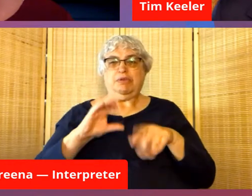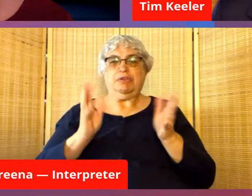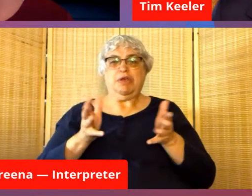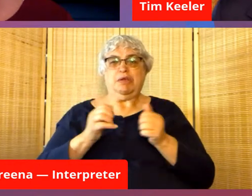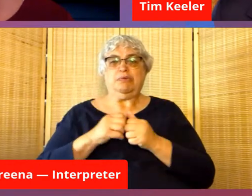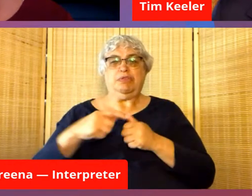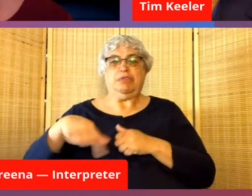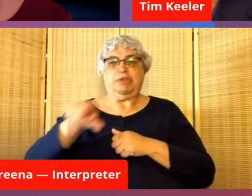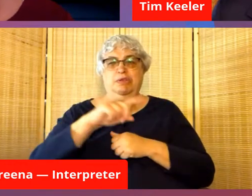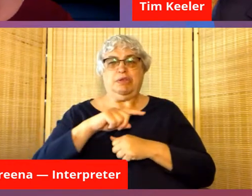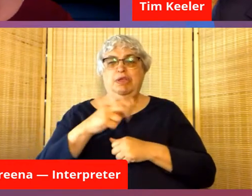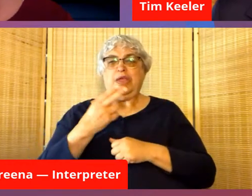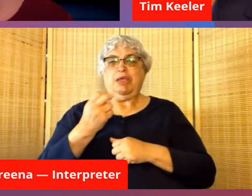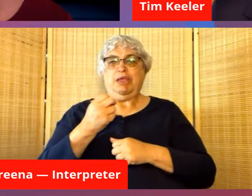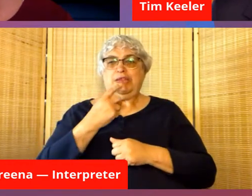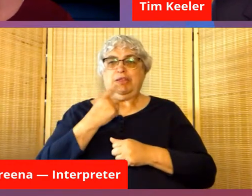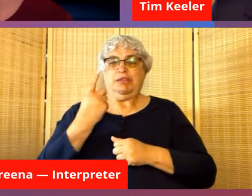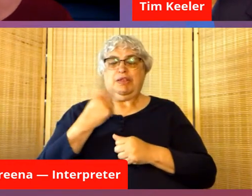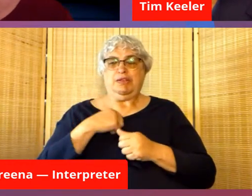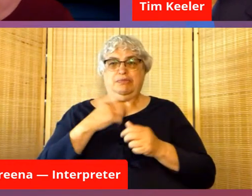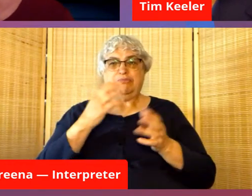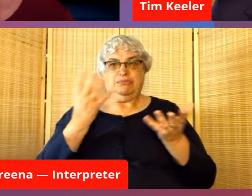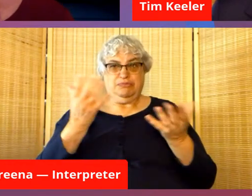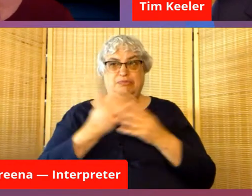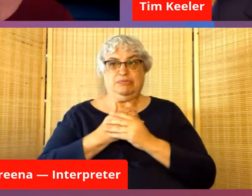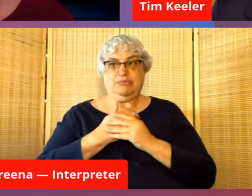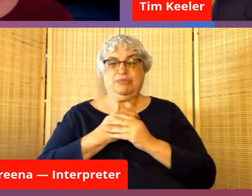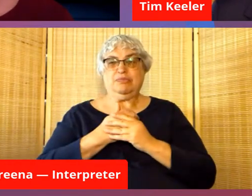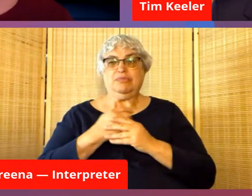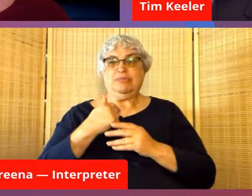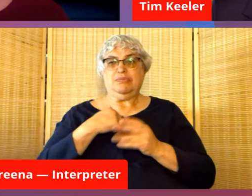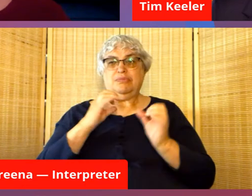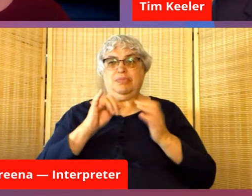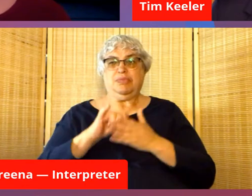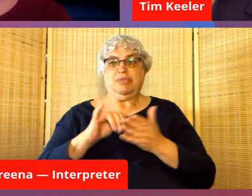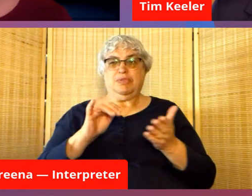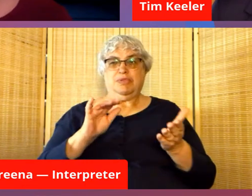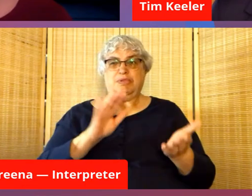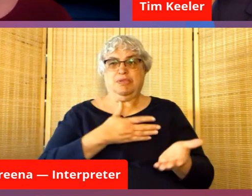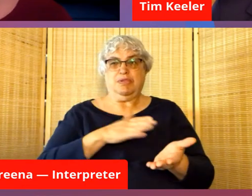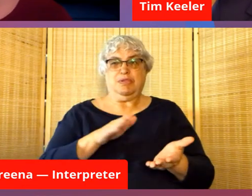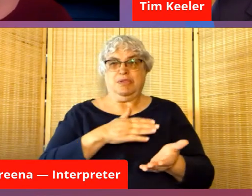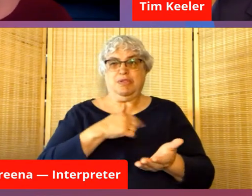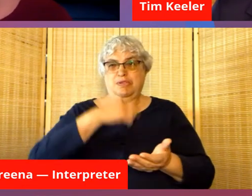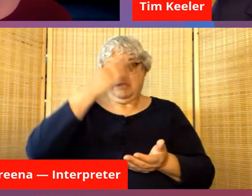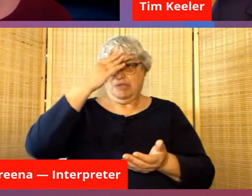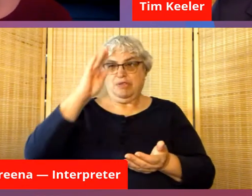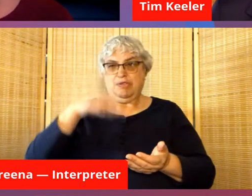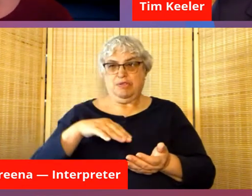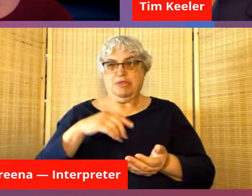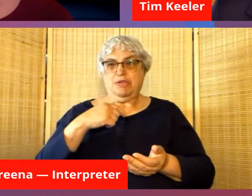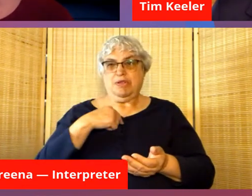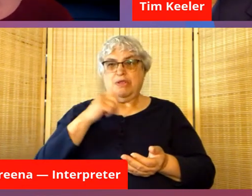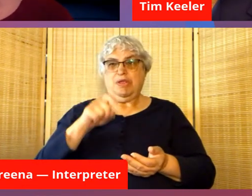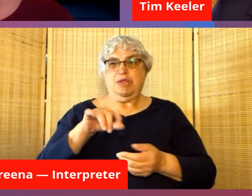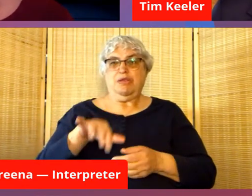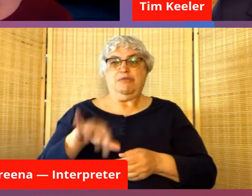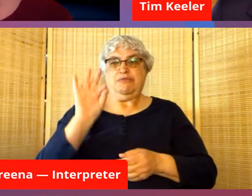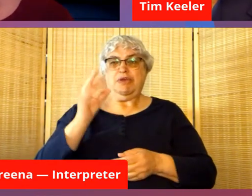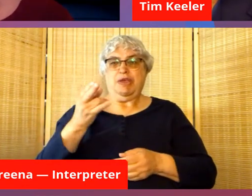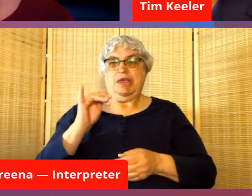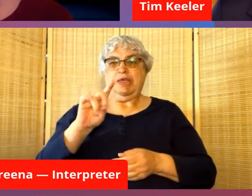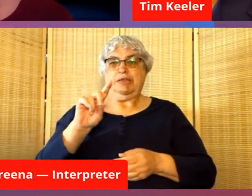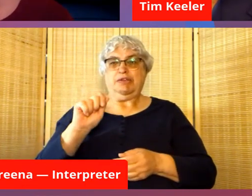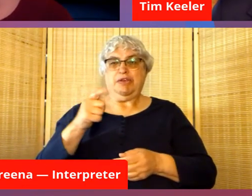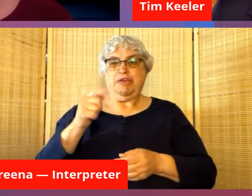all tonight, and he said something very profound. He said, when I did that performance, I knew that I had to find Hildegard